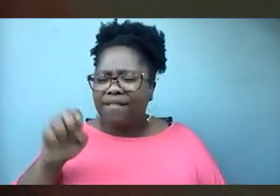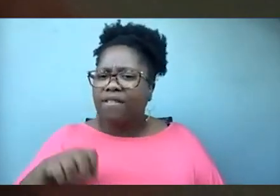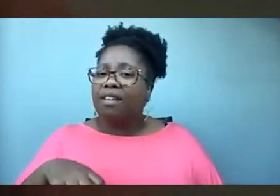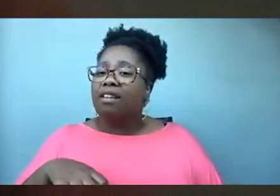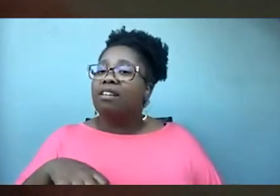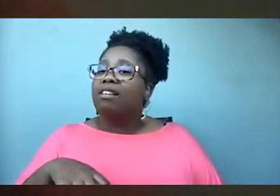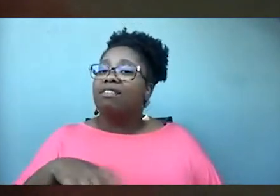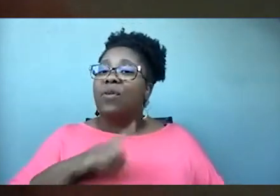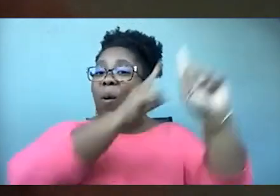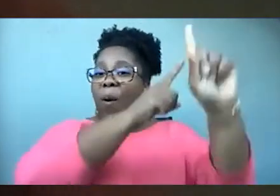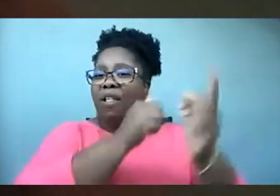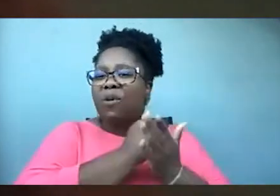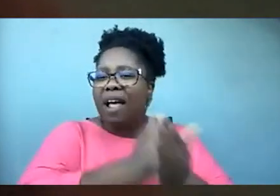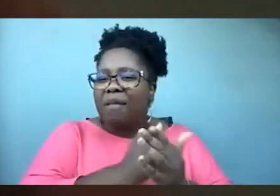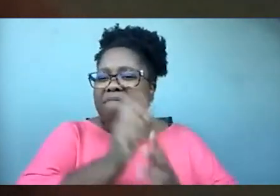and thrive,